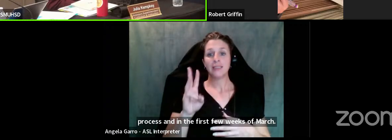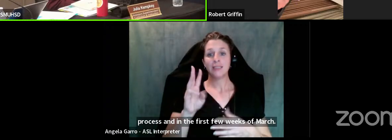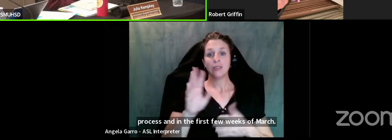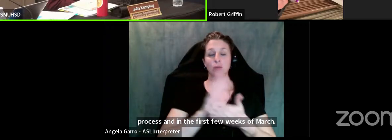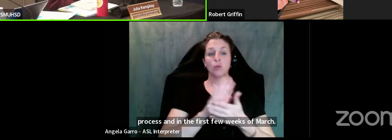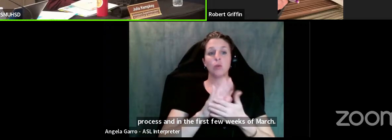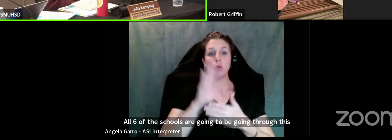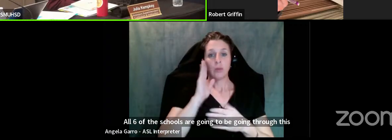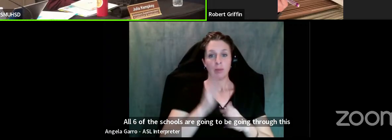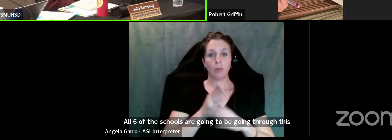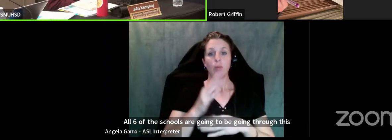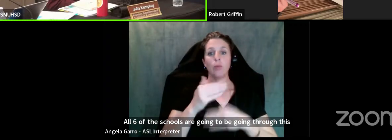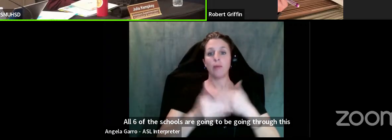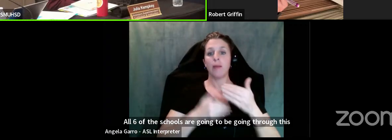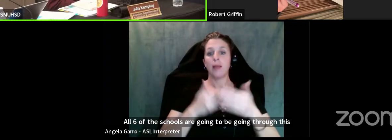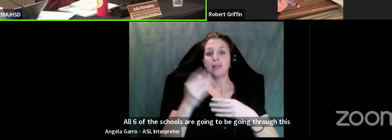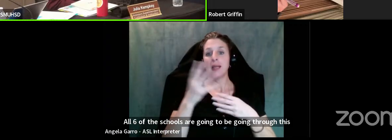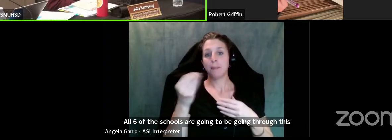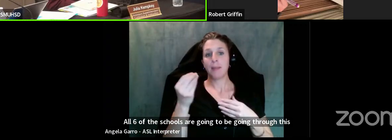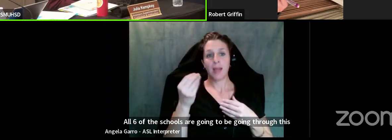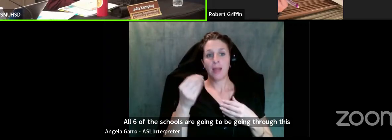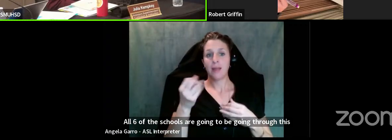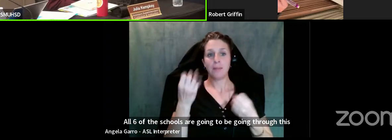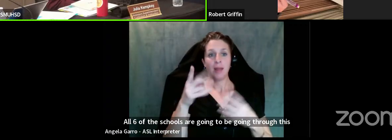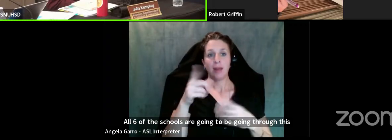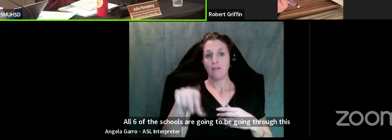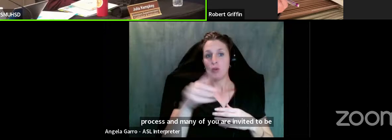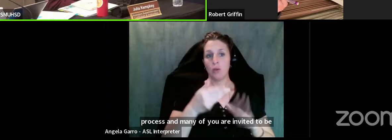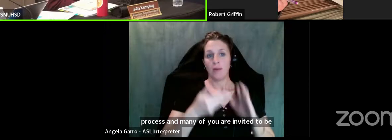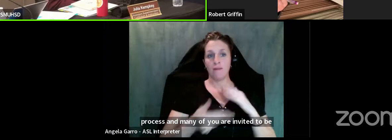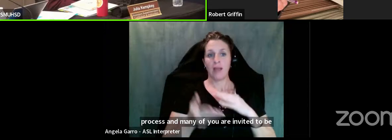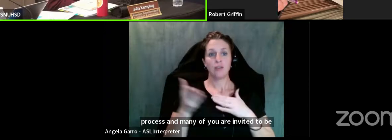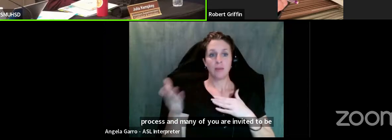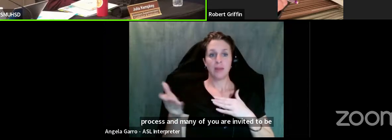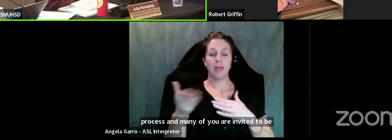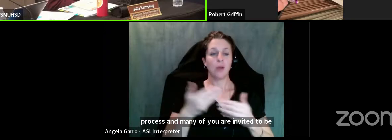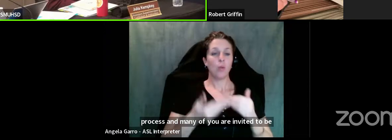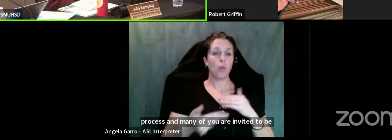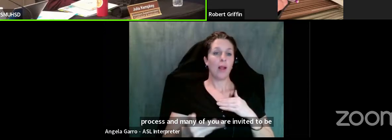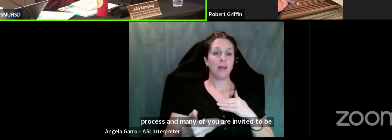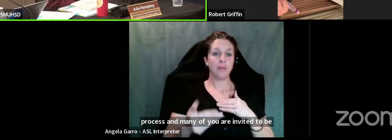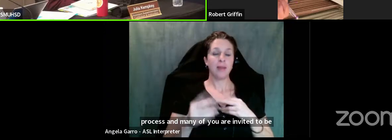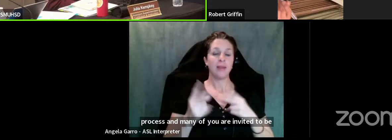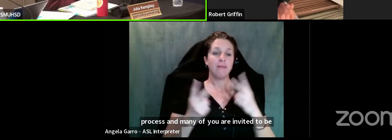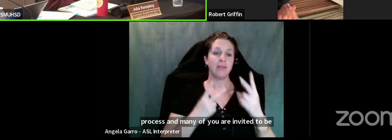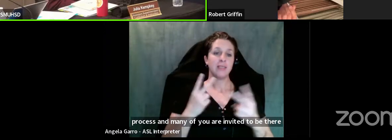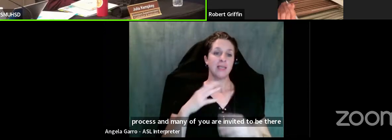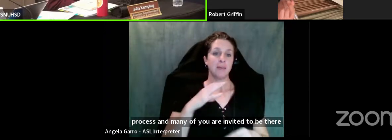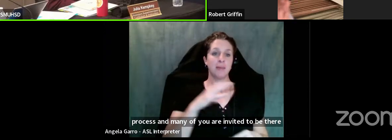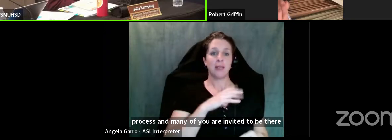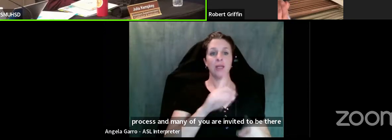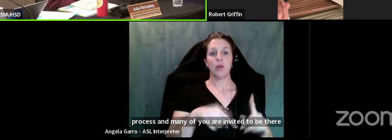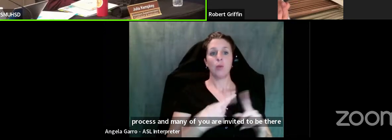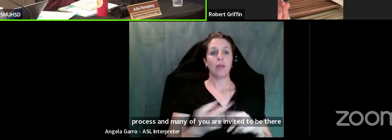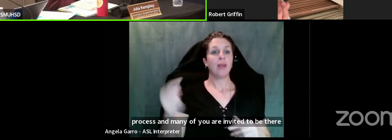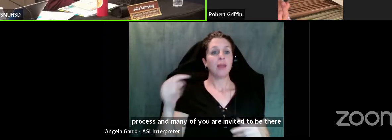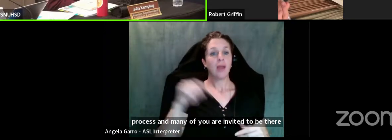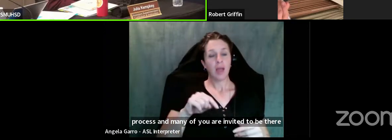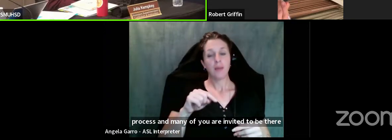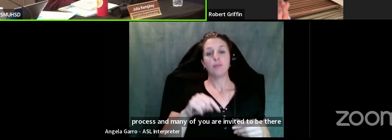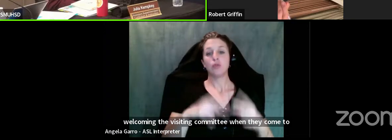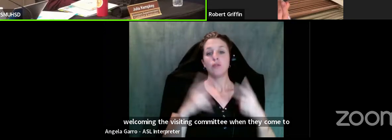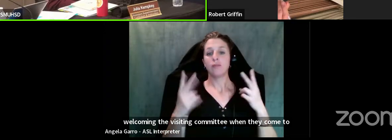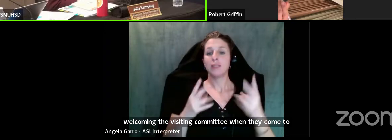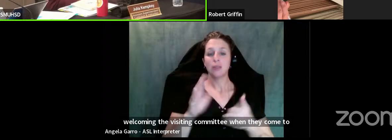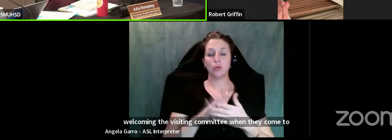through this process, and many of you are invited to be there welcoming the visiting committee when they come to visit the school and